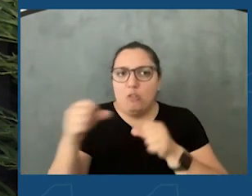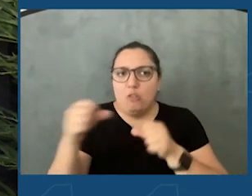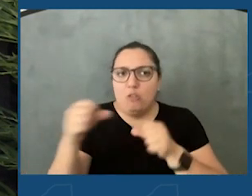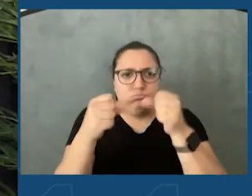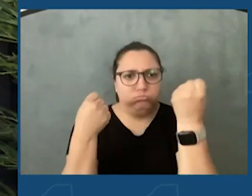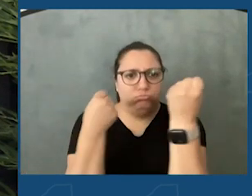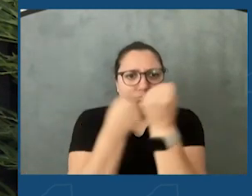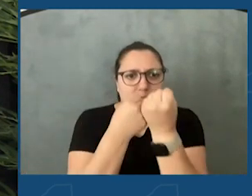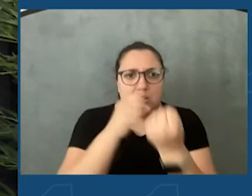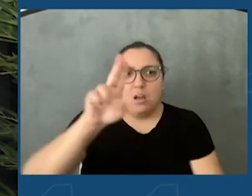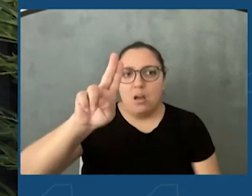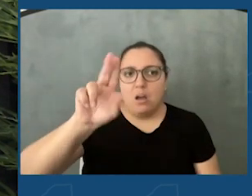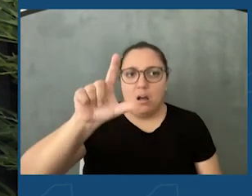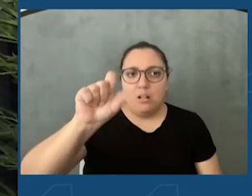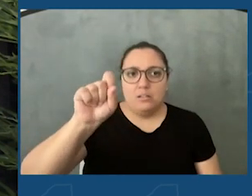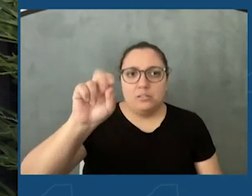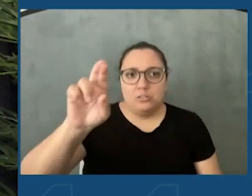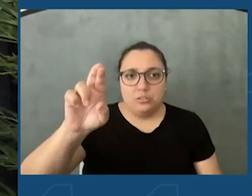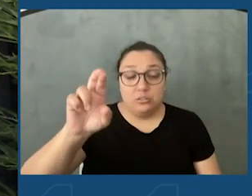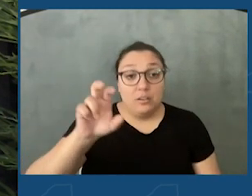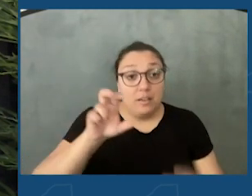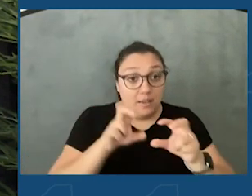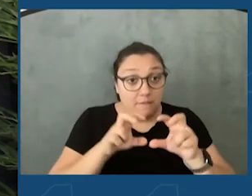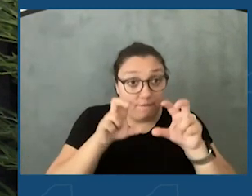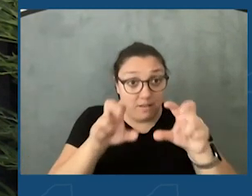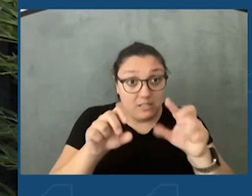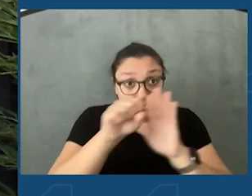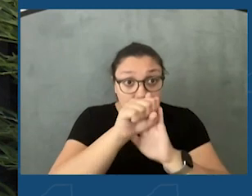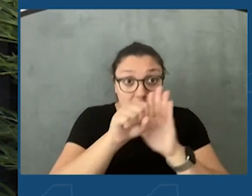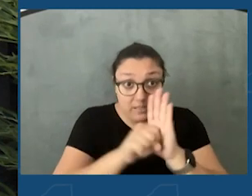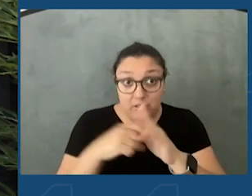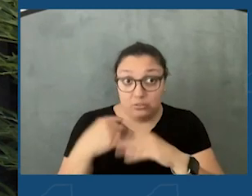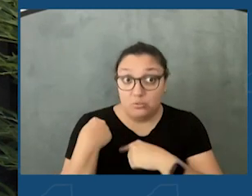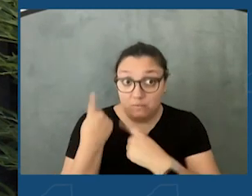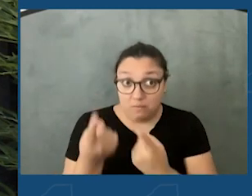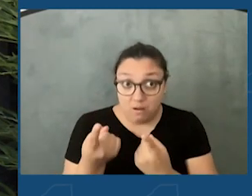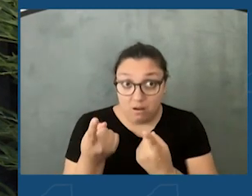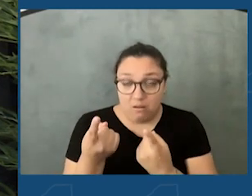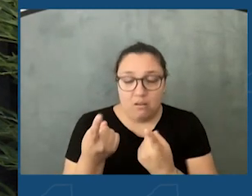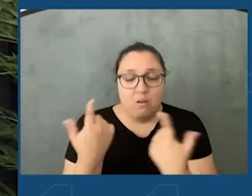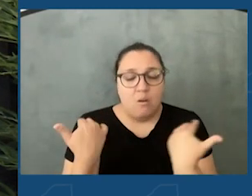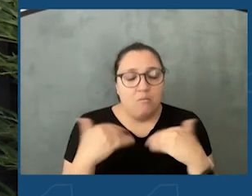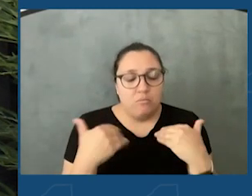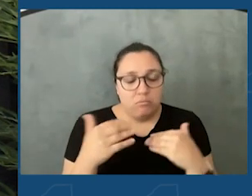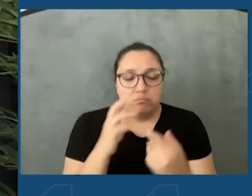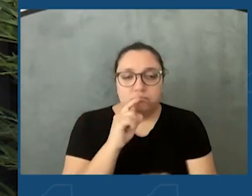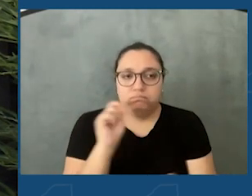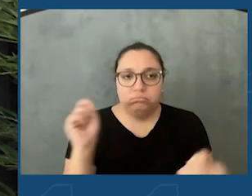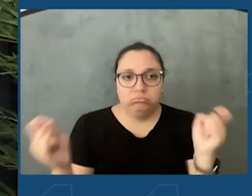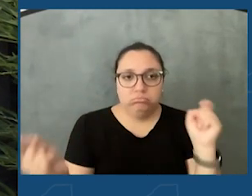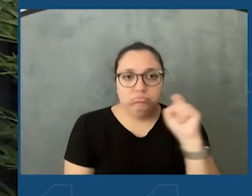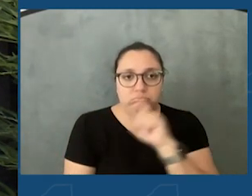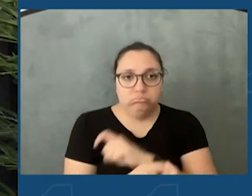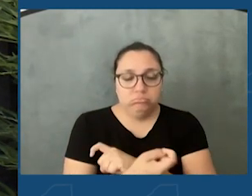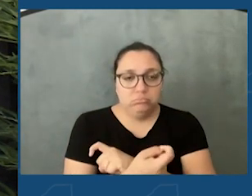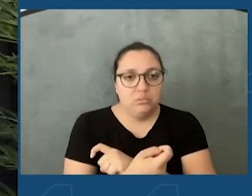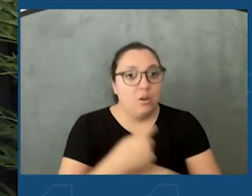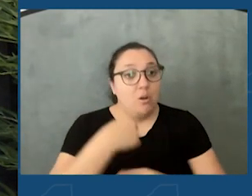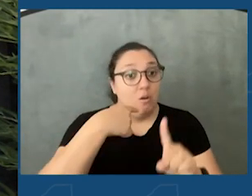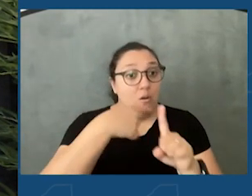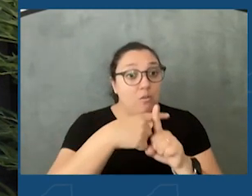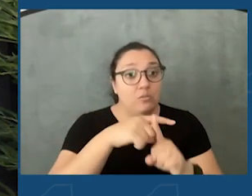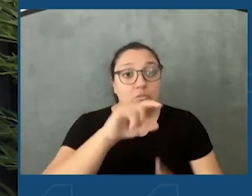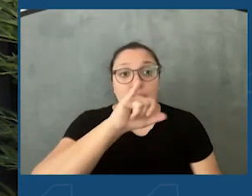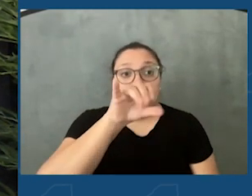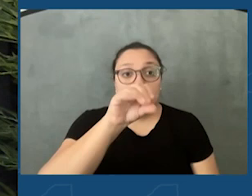County. The investments the state is making are truly transformative. I also want to thank Joe Cotter,